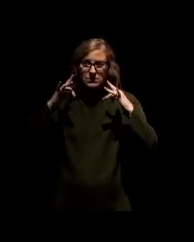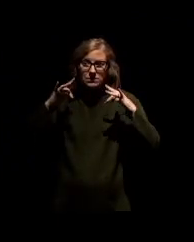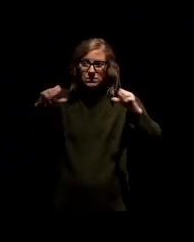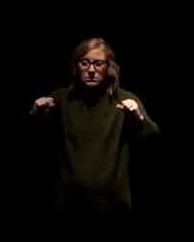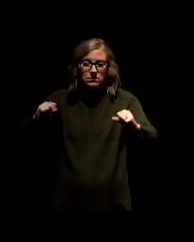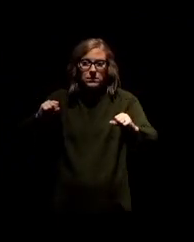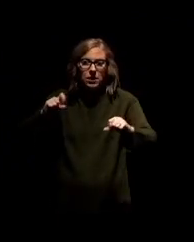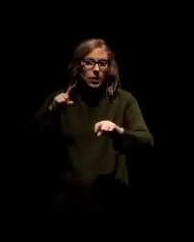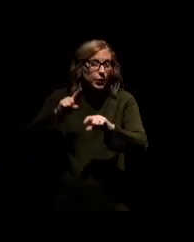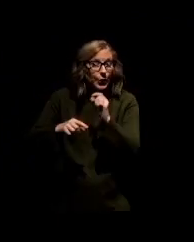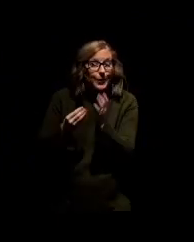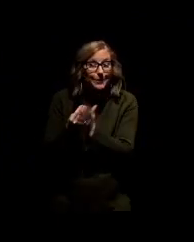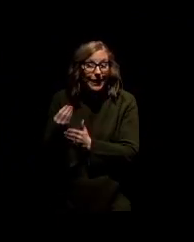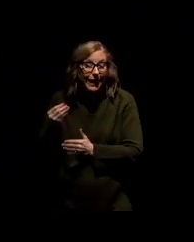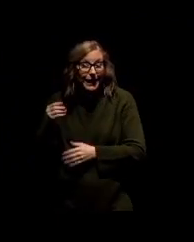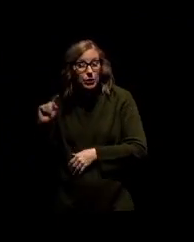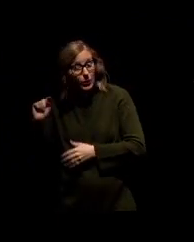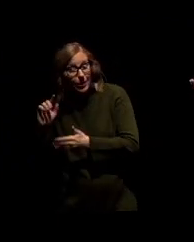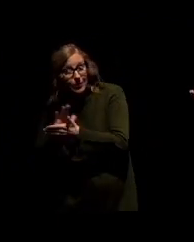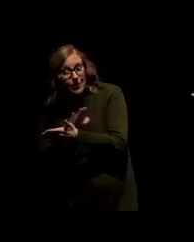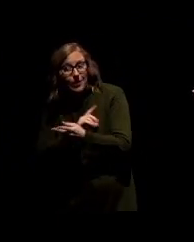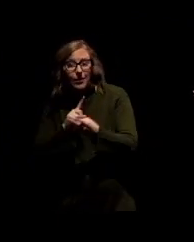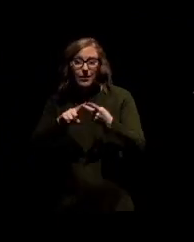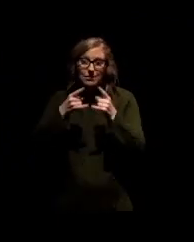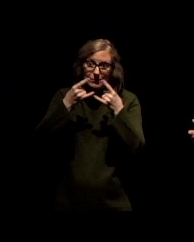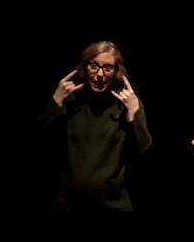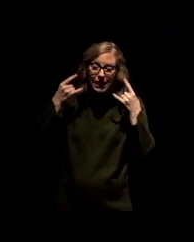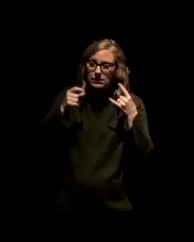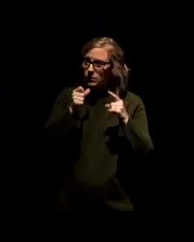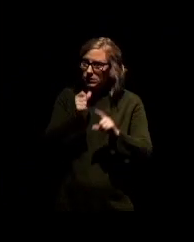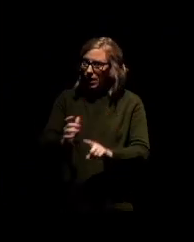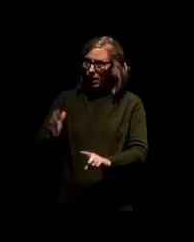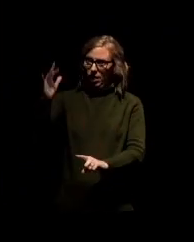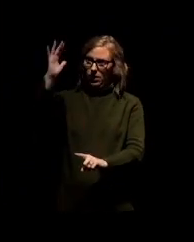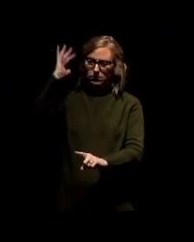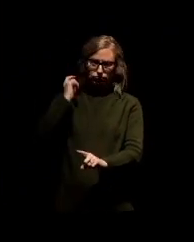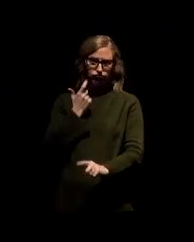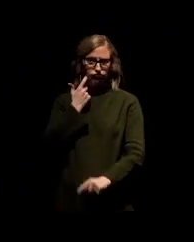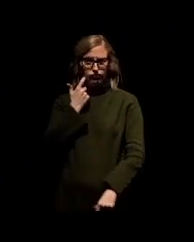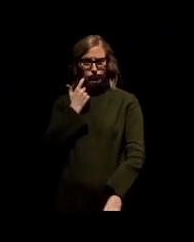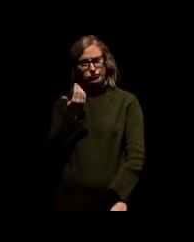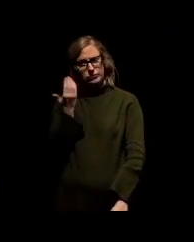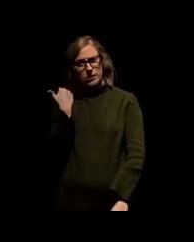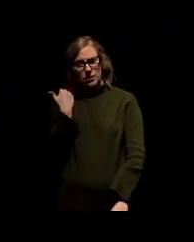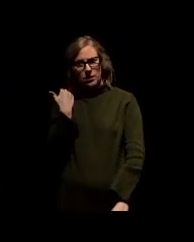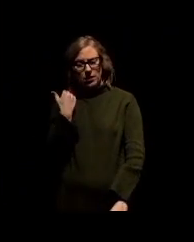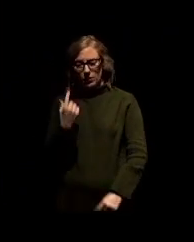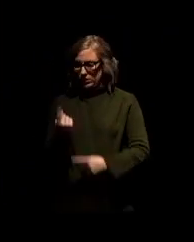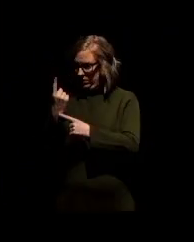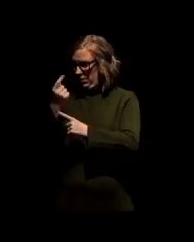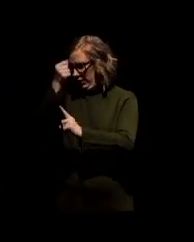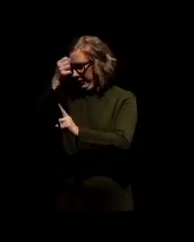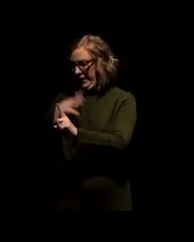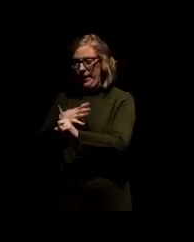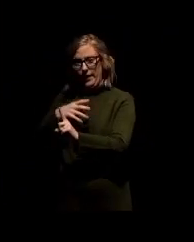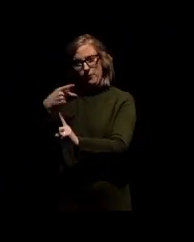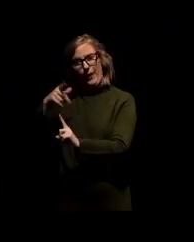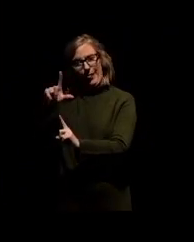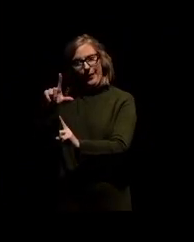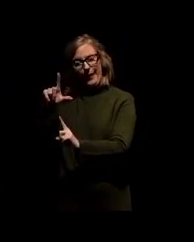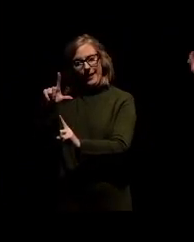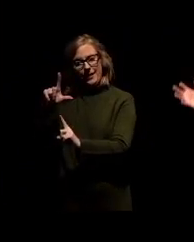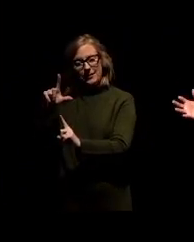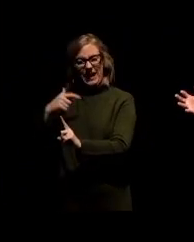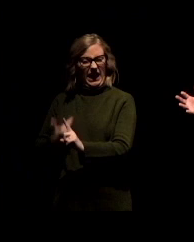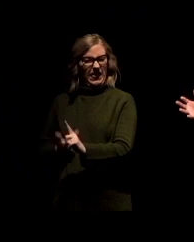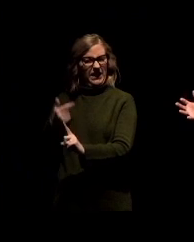when you couldn't get toilet paper or masks? It wasn't that long ago, right? There's one guy in Prior Lake, which is where I live, he had